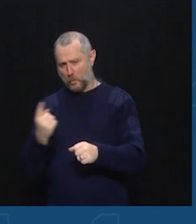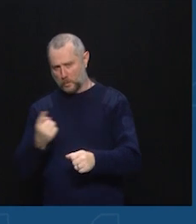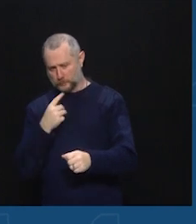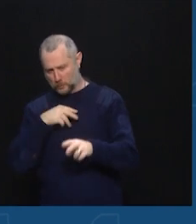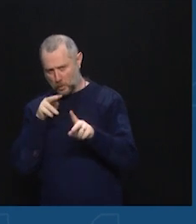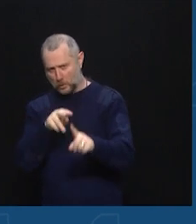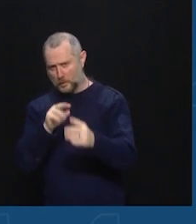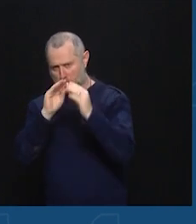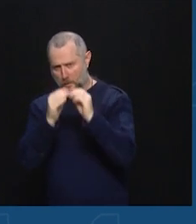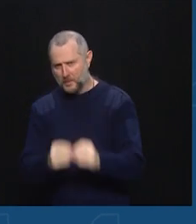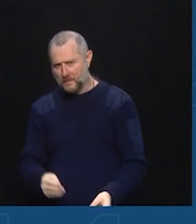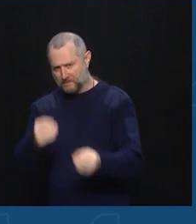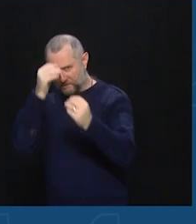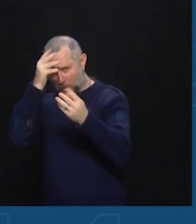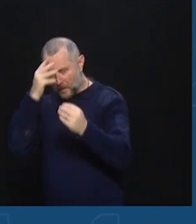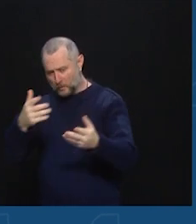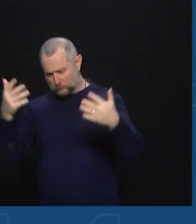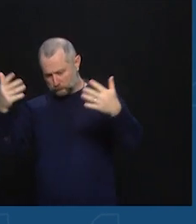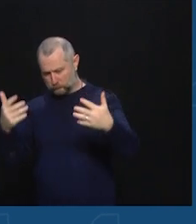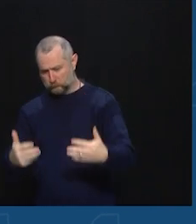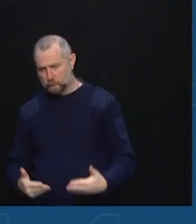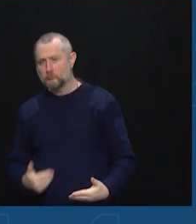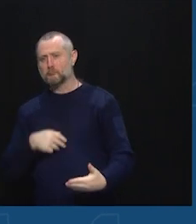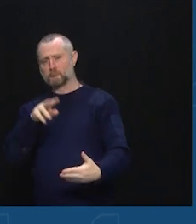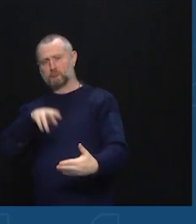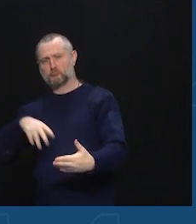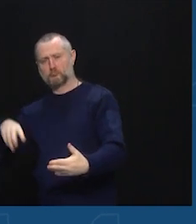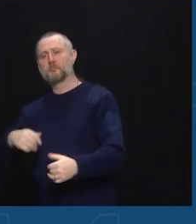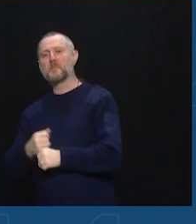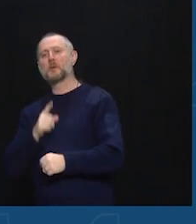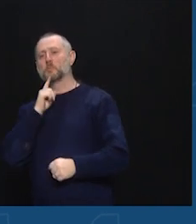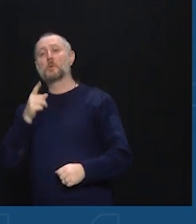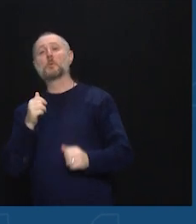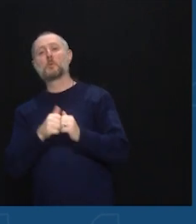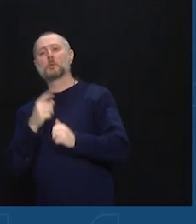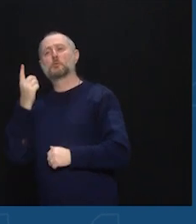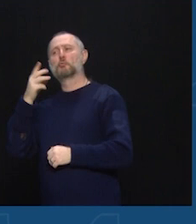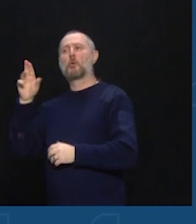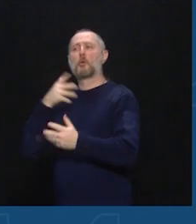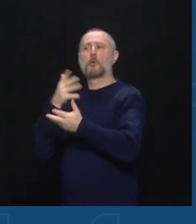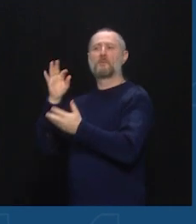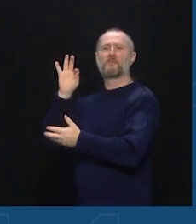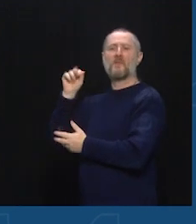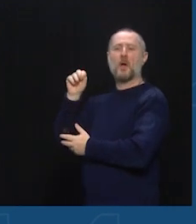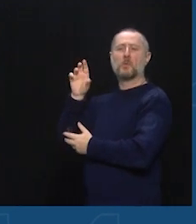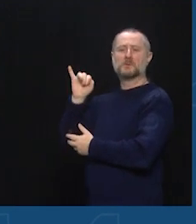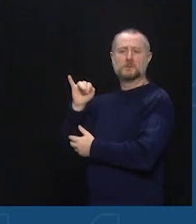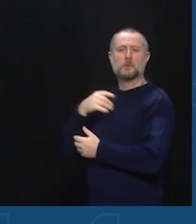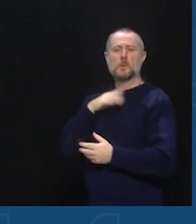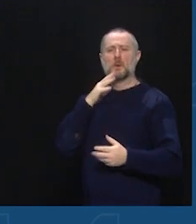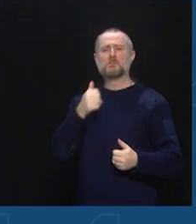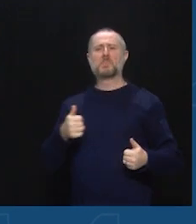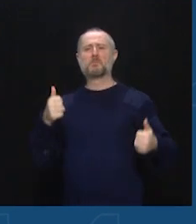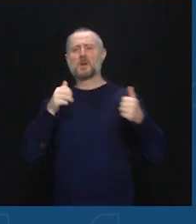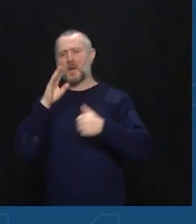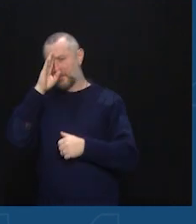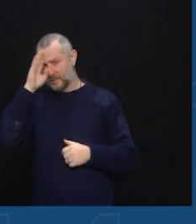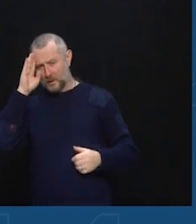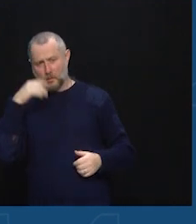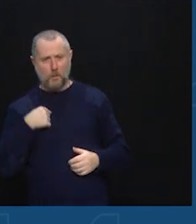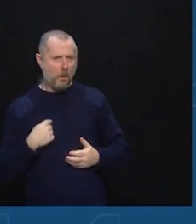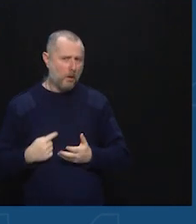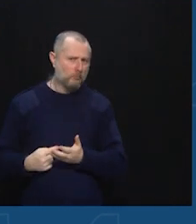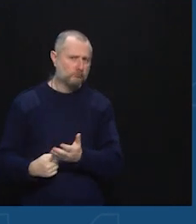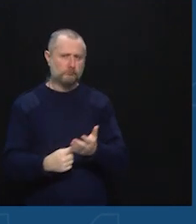has been ongoing, but literally, as I mentioned, I spoke with Dr. Fauci. We're talking to hospital leaders. I have calls with many leaders this afternoon to find